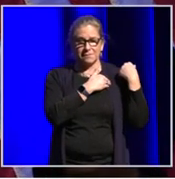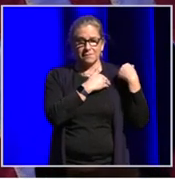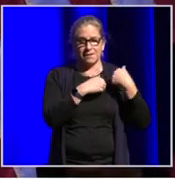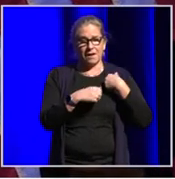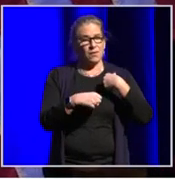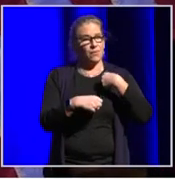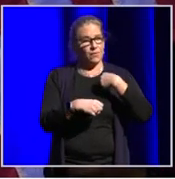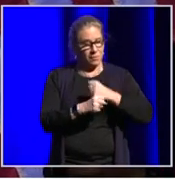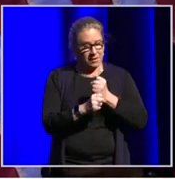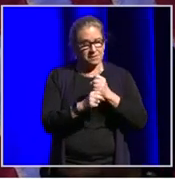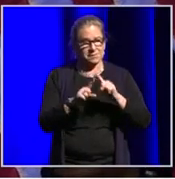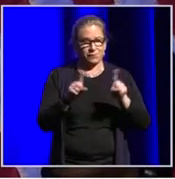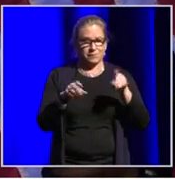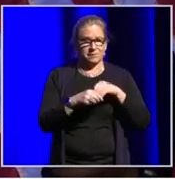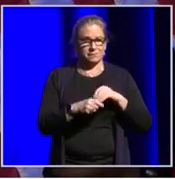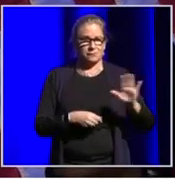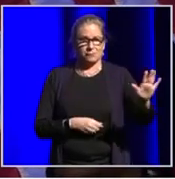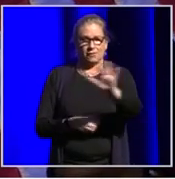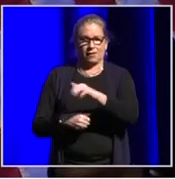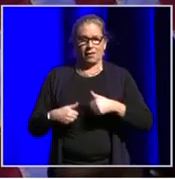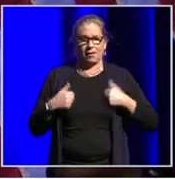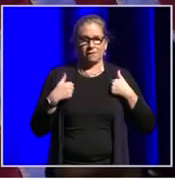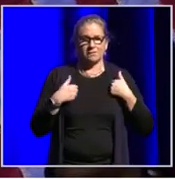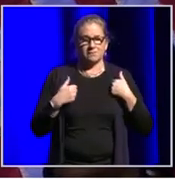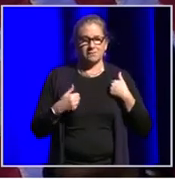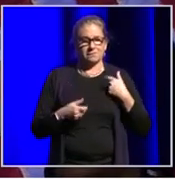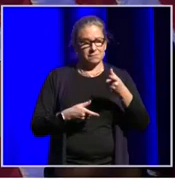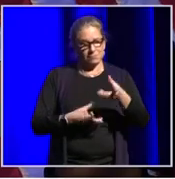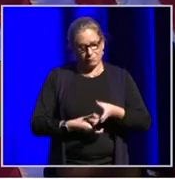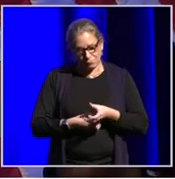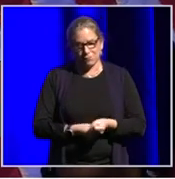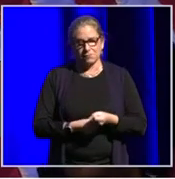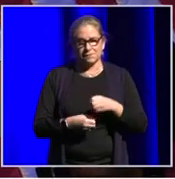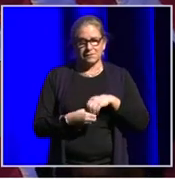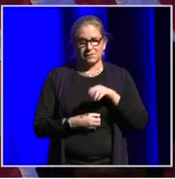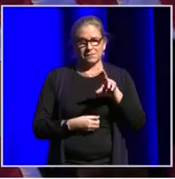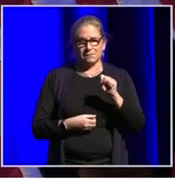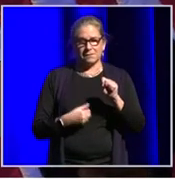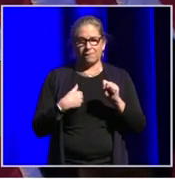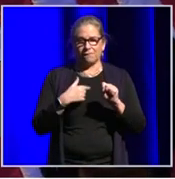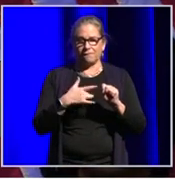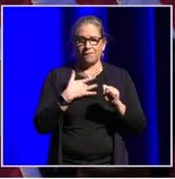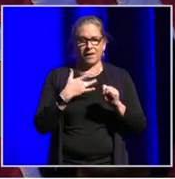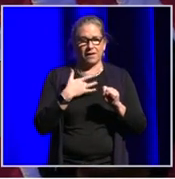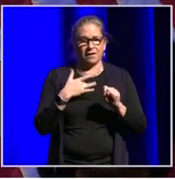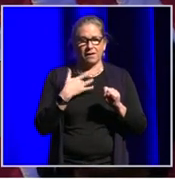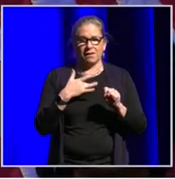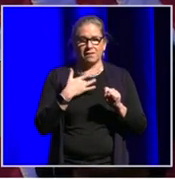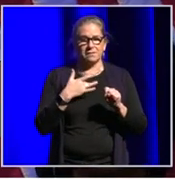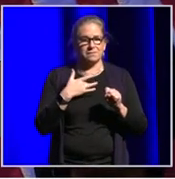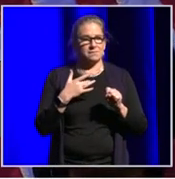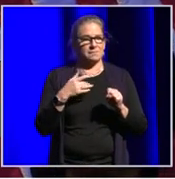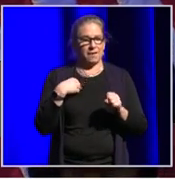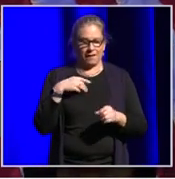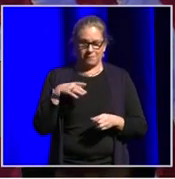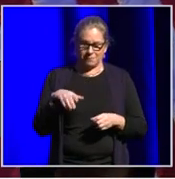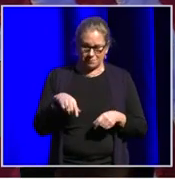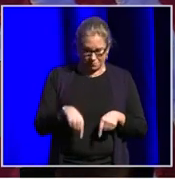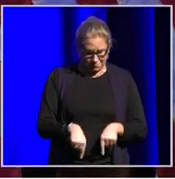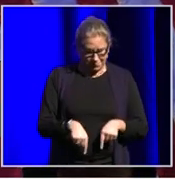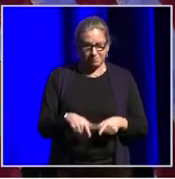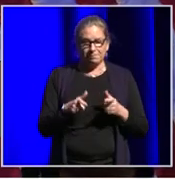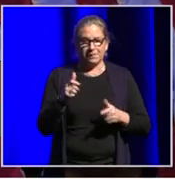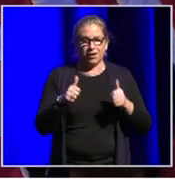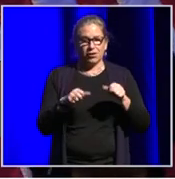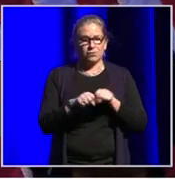us. I'm also humbled that I fill big shoes. Mary Che was an extraordinary council member, ably serving the ward